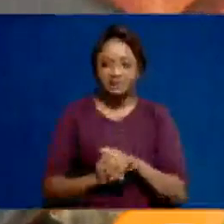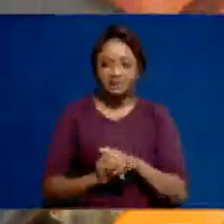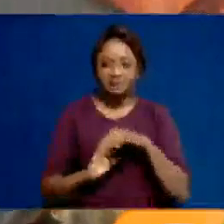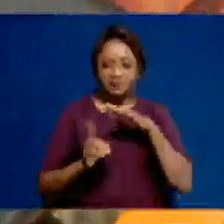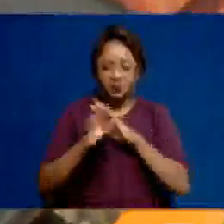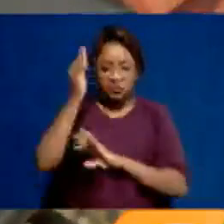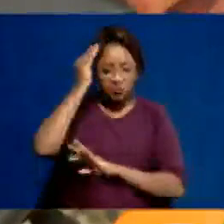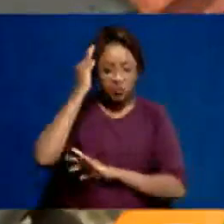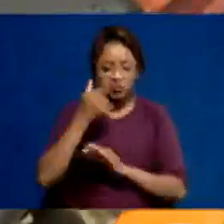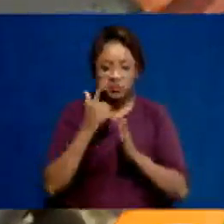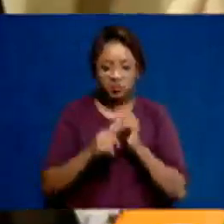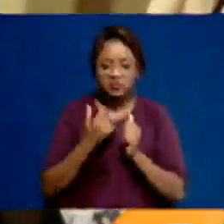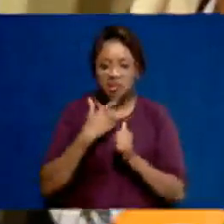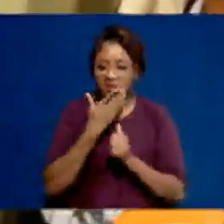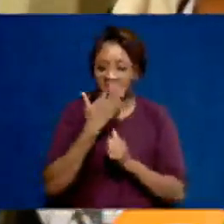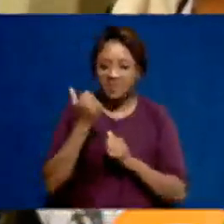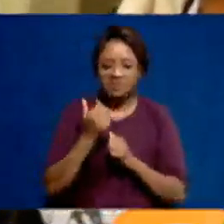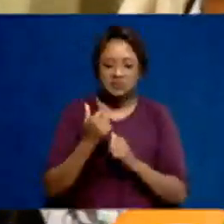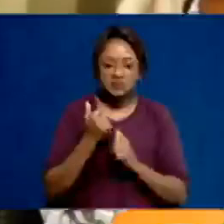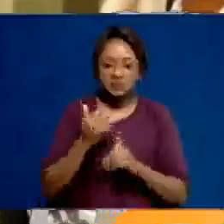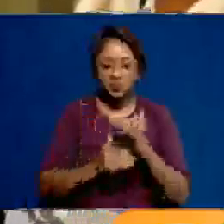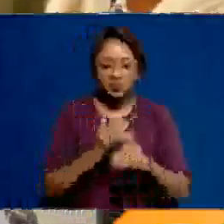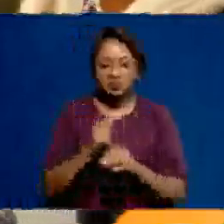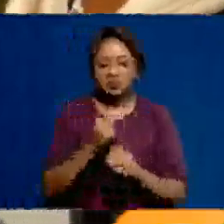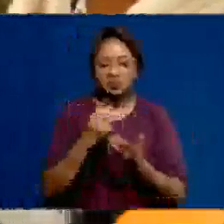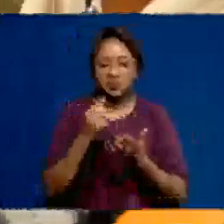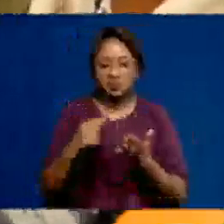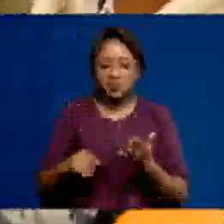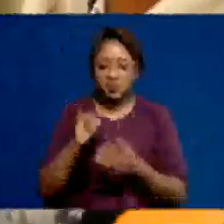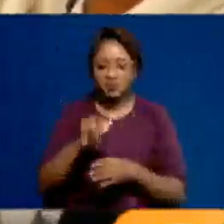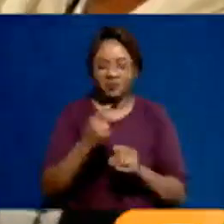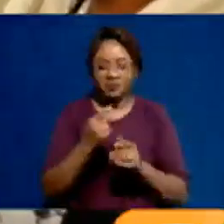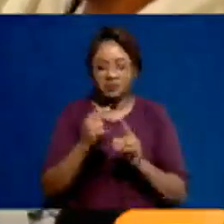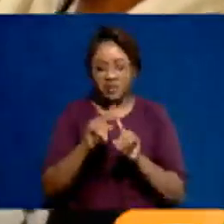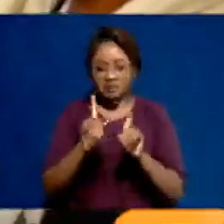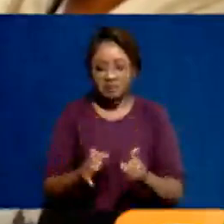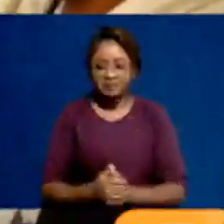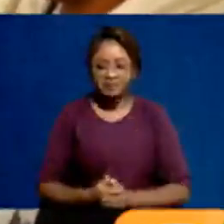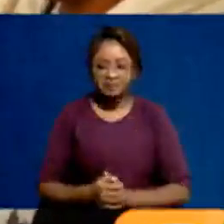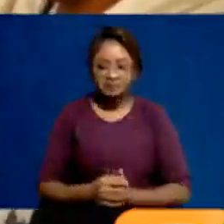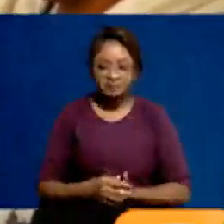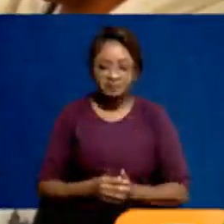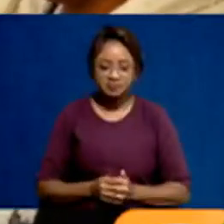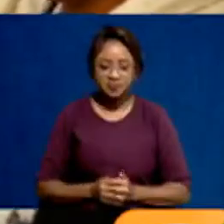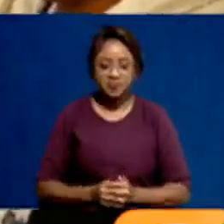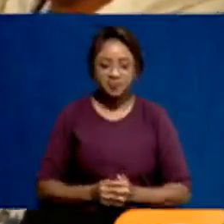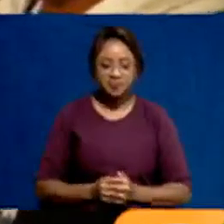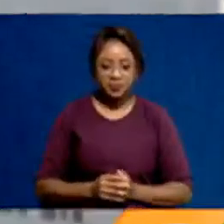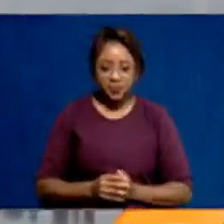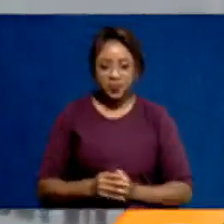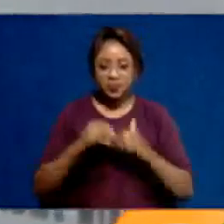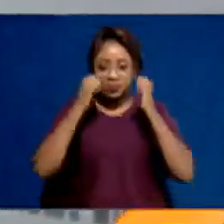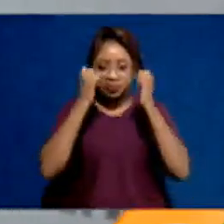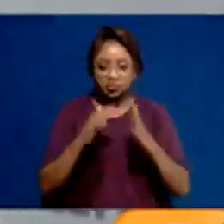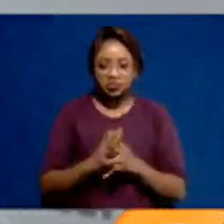imetumia mfumo bora wa usahihishaji mitihani hiyo. Jumla ya wanafunzi